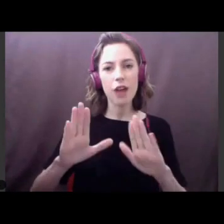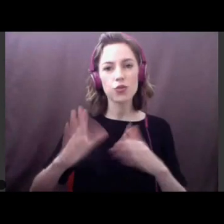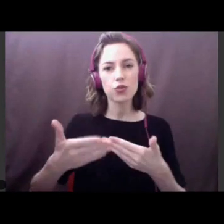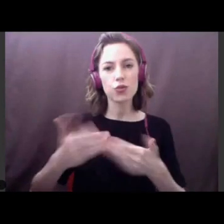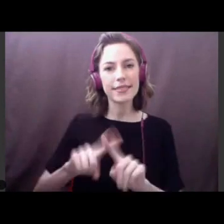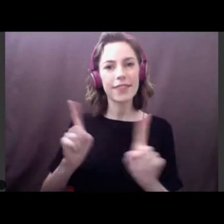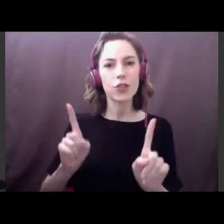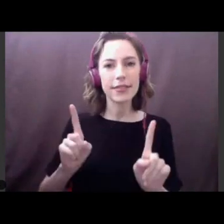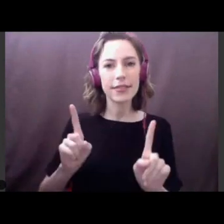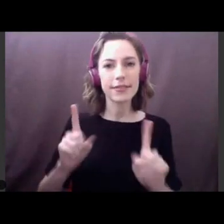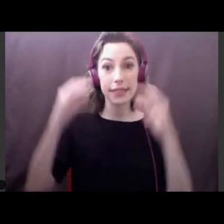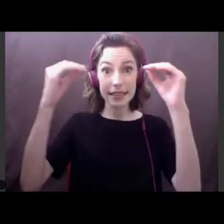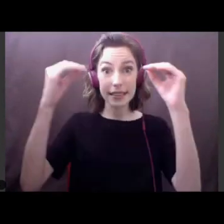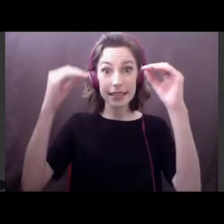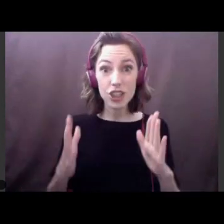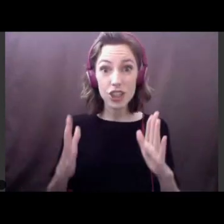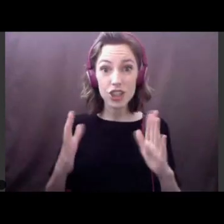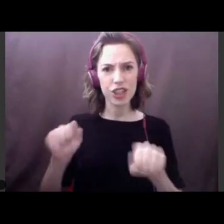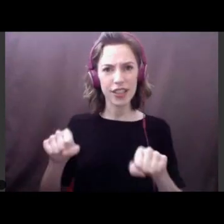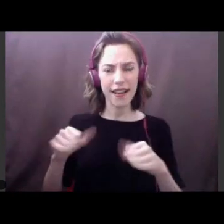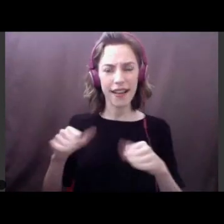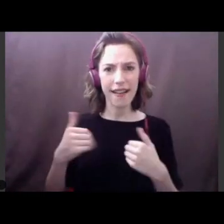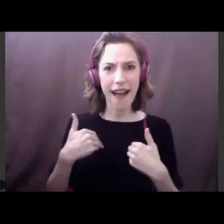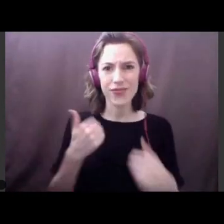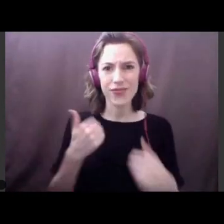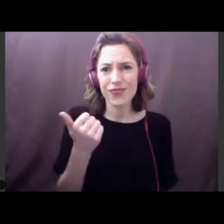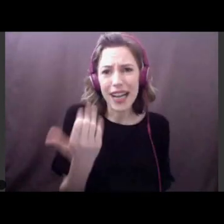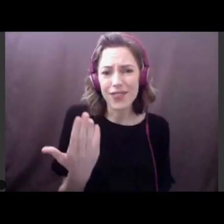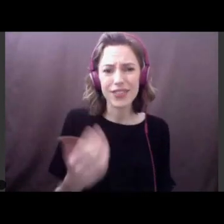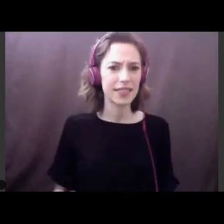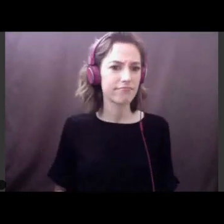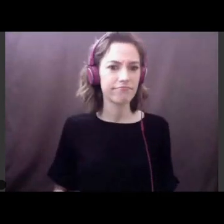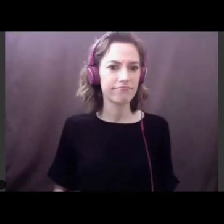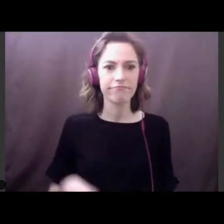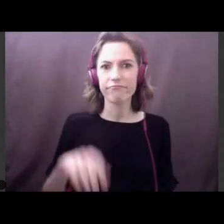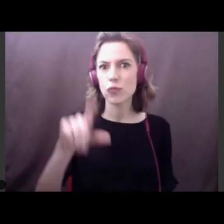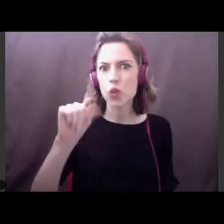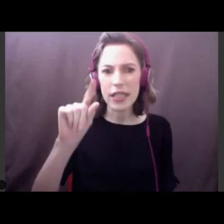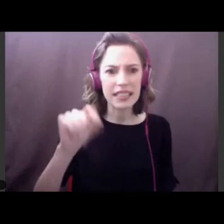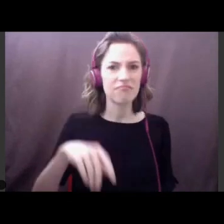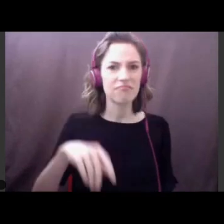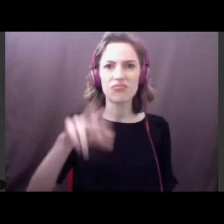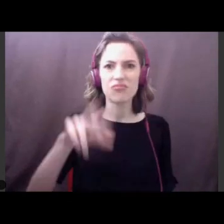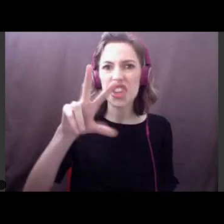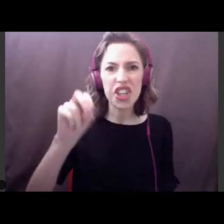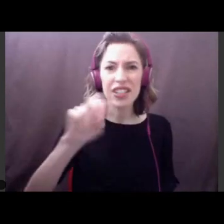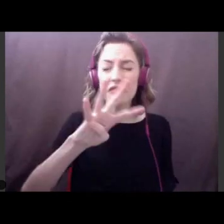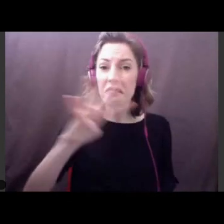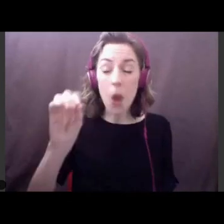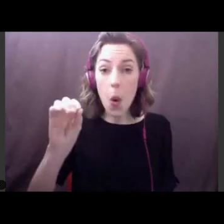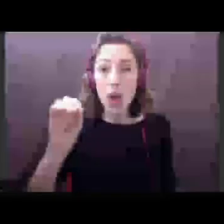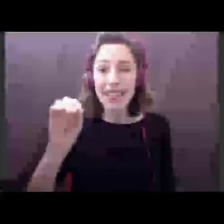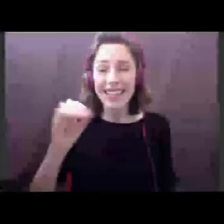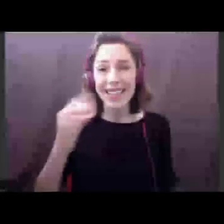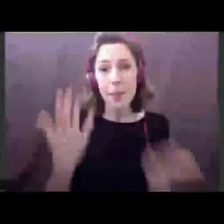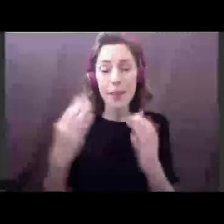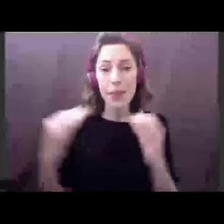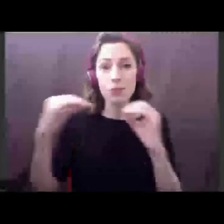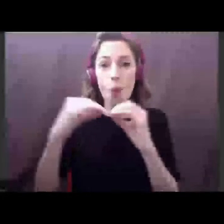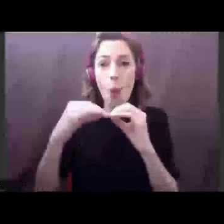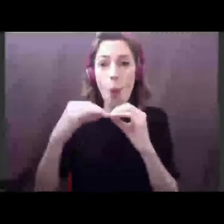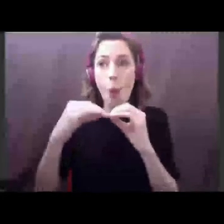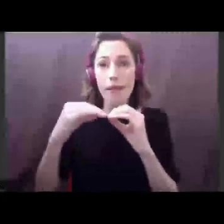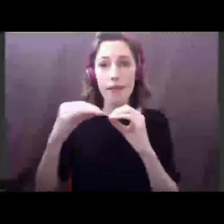40, or even more. I've heard of classrooms with over 100 children. So we have to take into